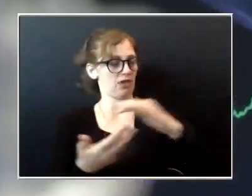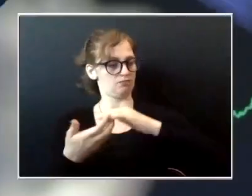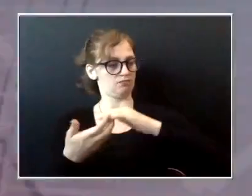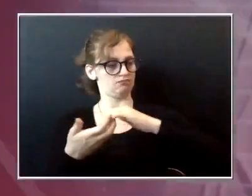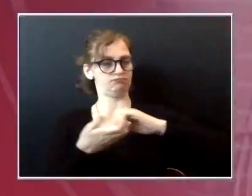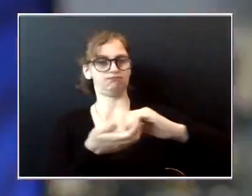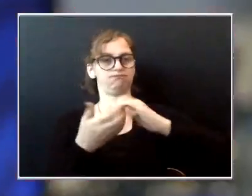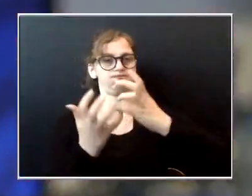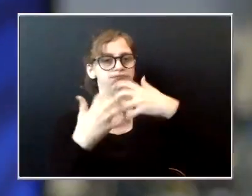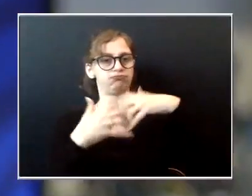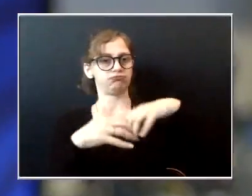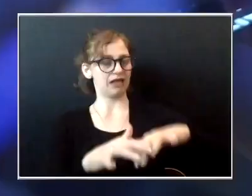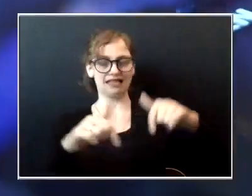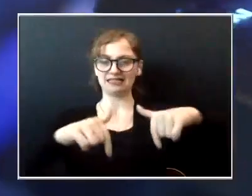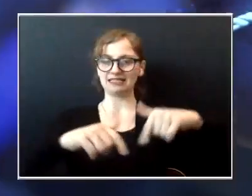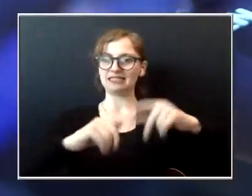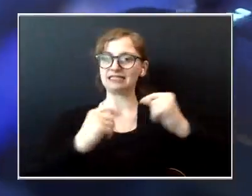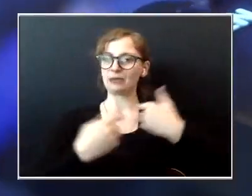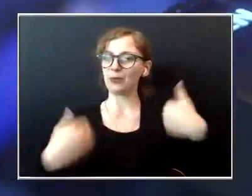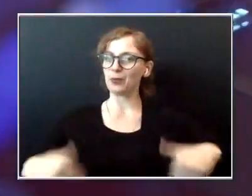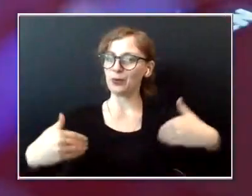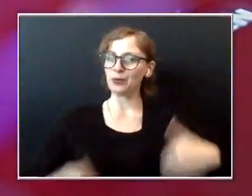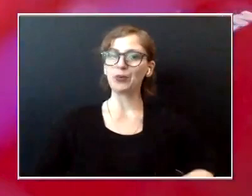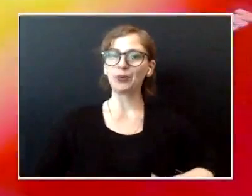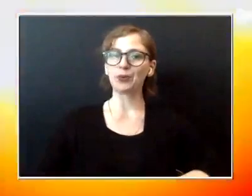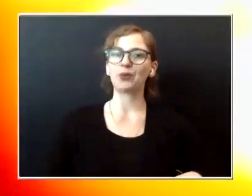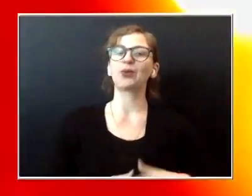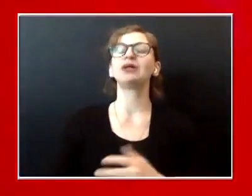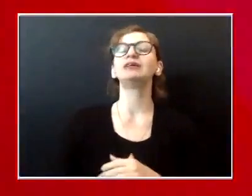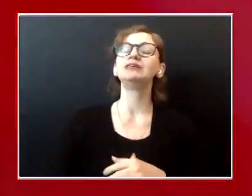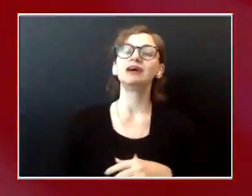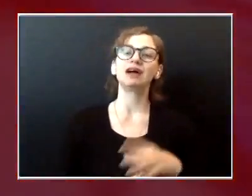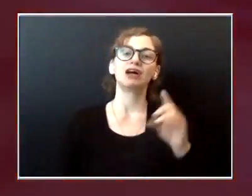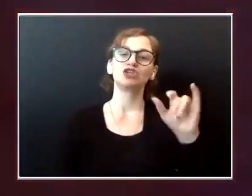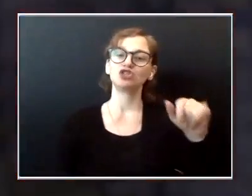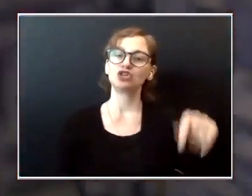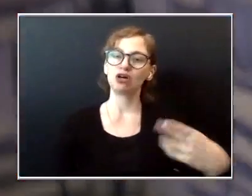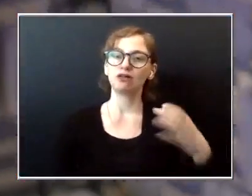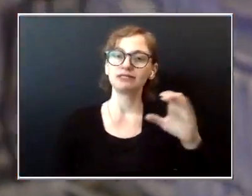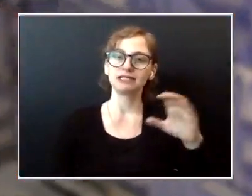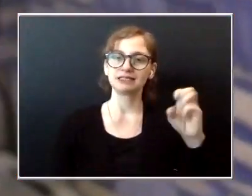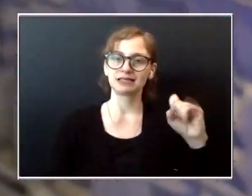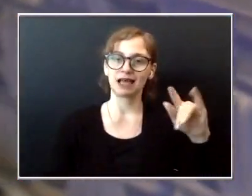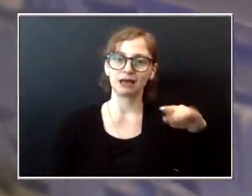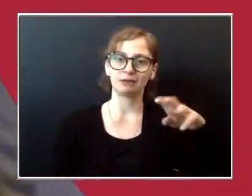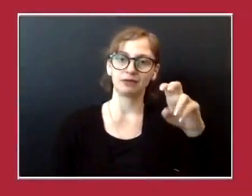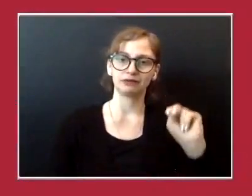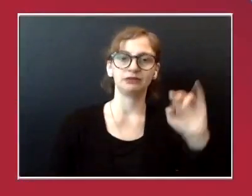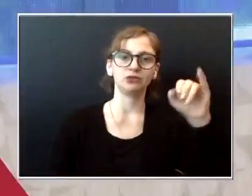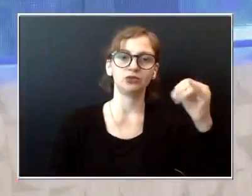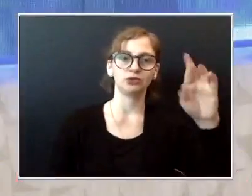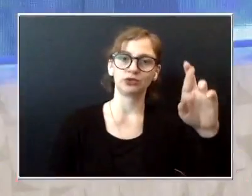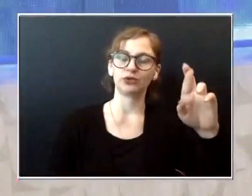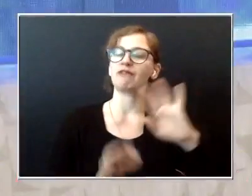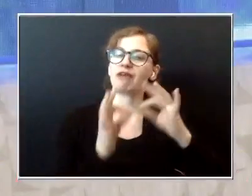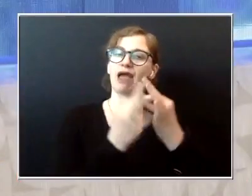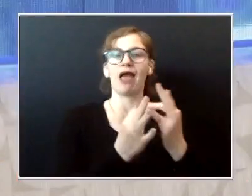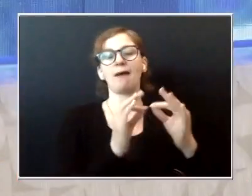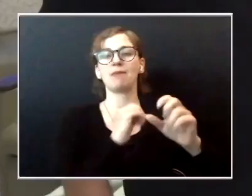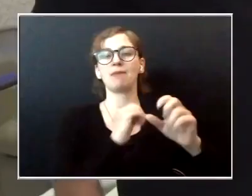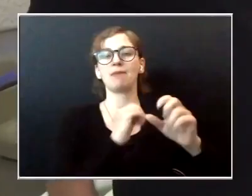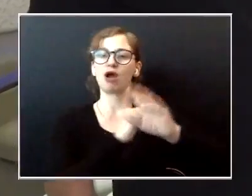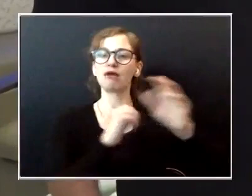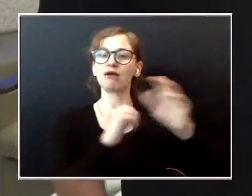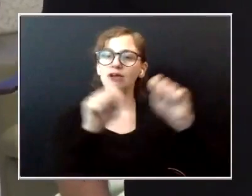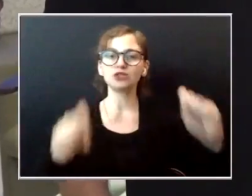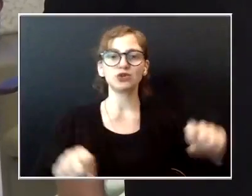just unreal. Stand by to set up show. And the Dolph C. Simons Jr. Family Broadcast Studio. Roll it. Always makes you feel like you're the